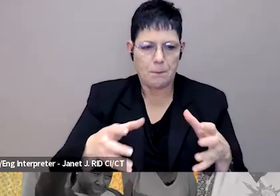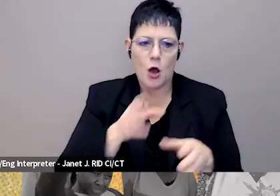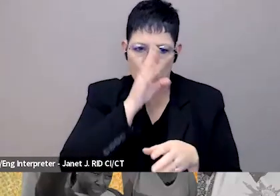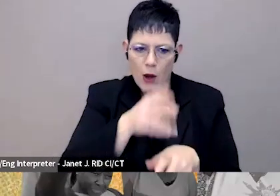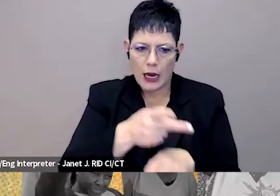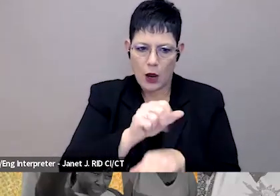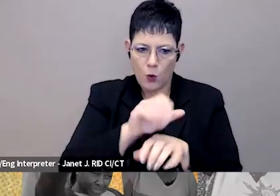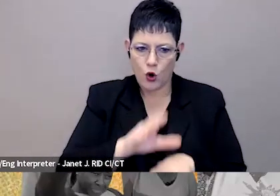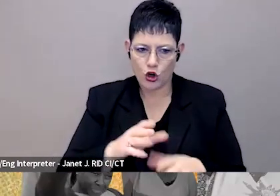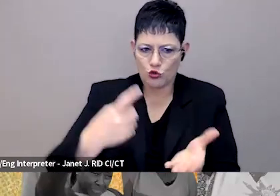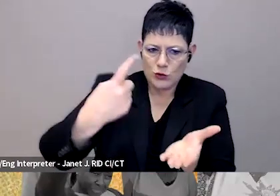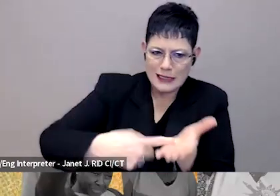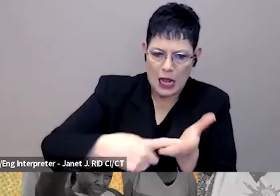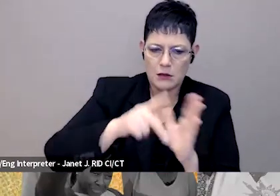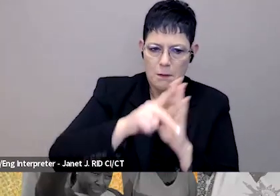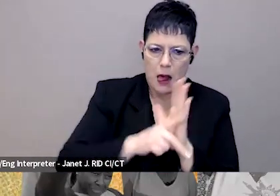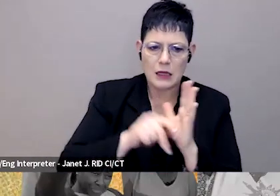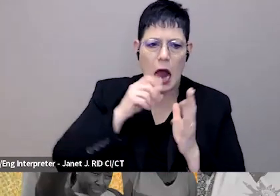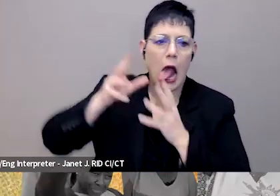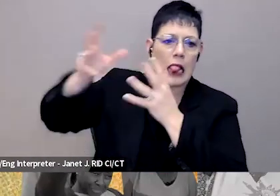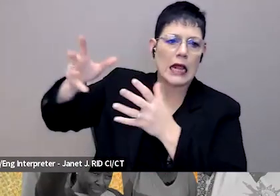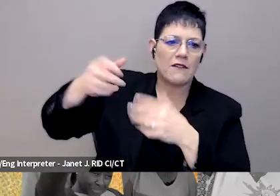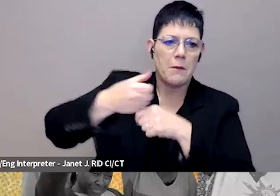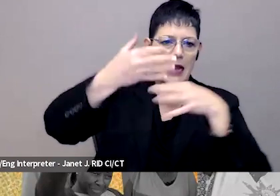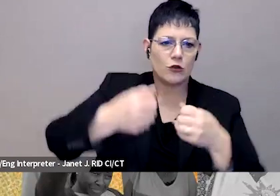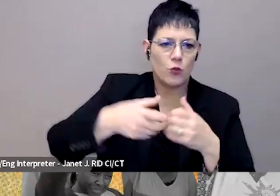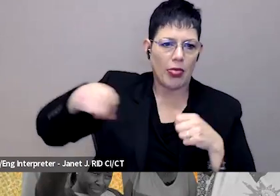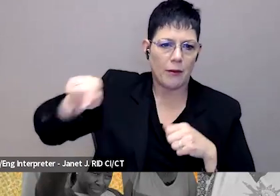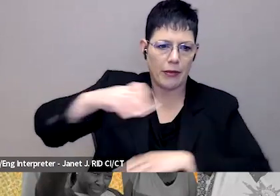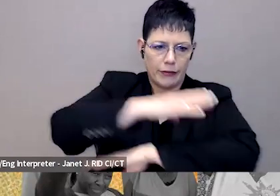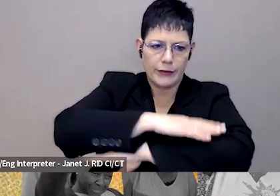policy making decisions. Can go to the next slide.